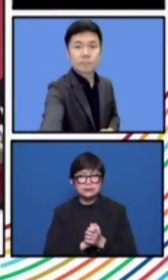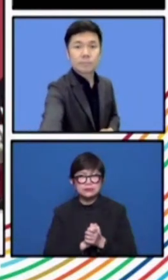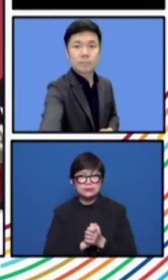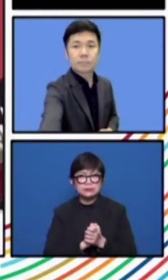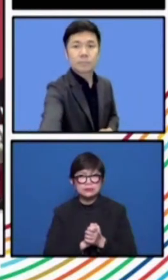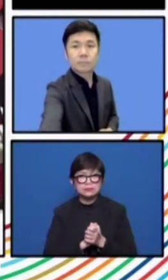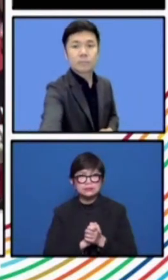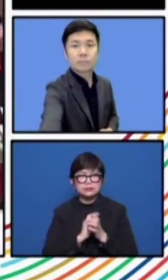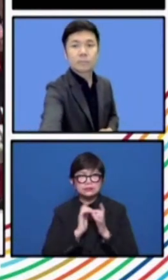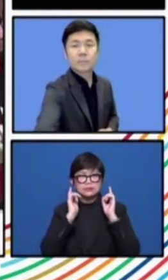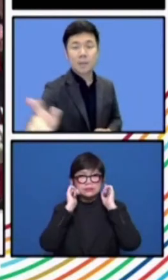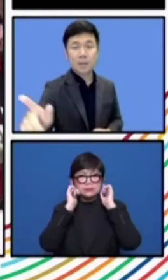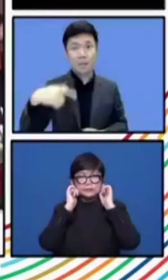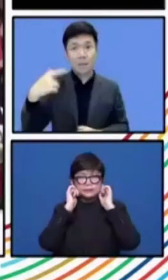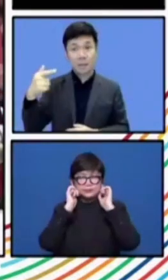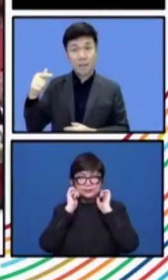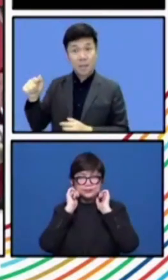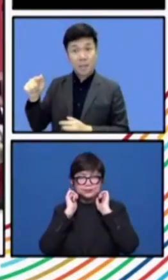partners